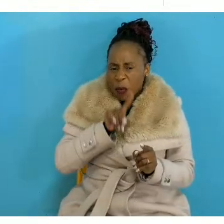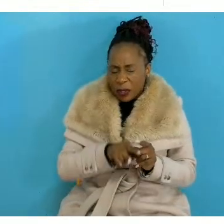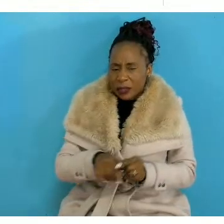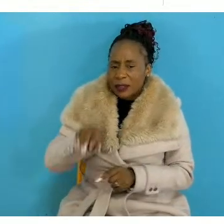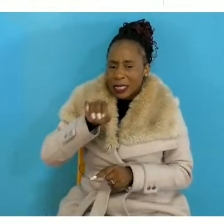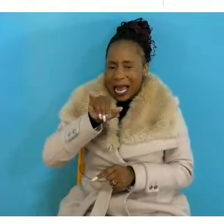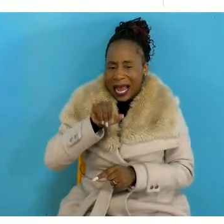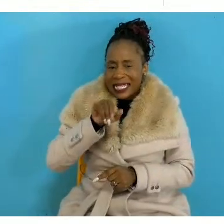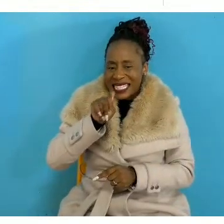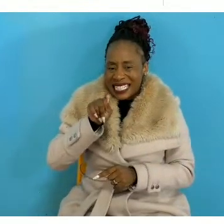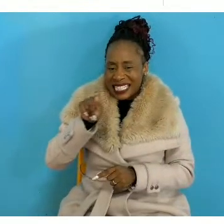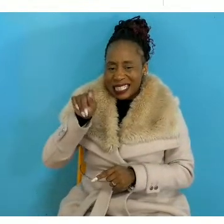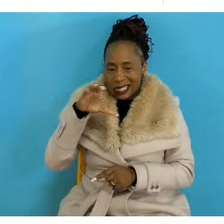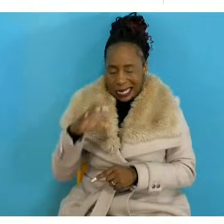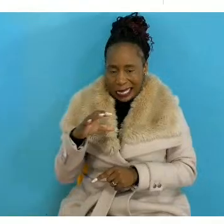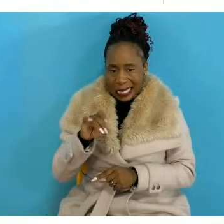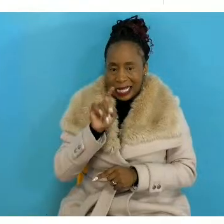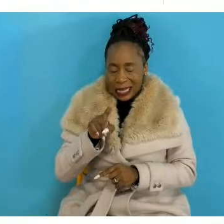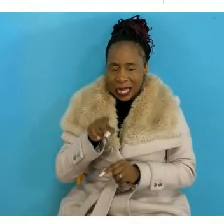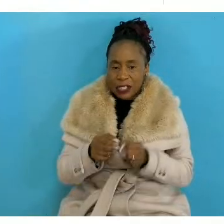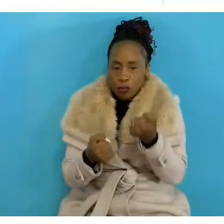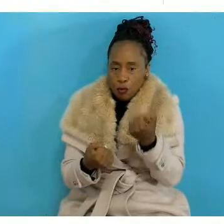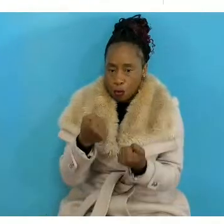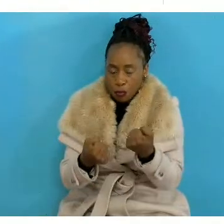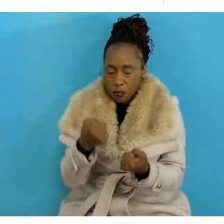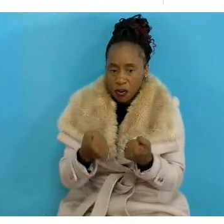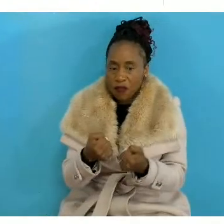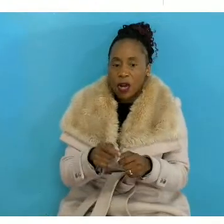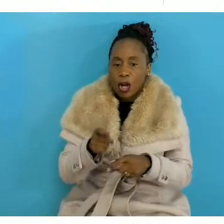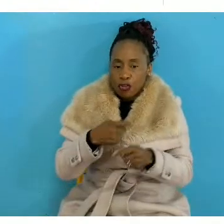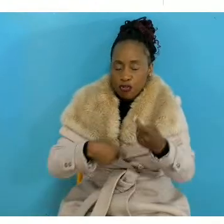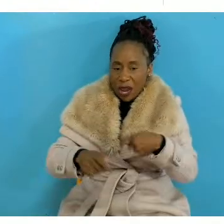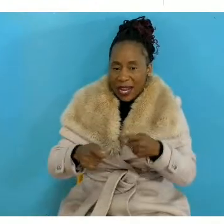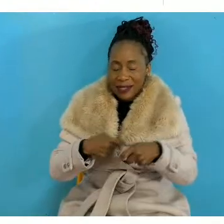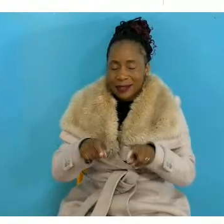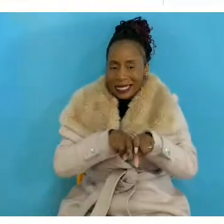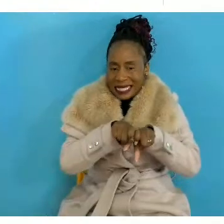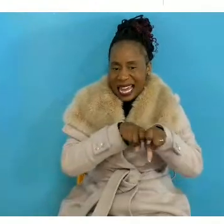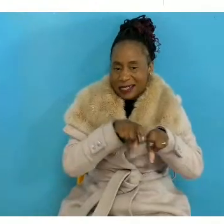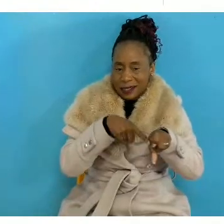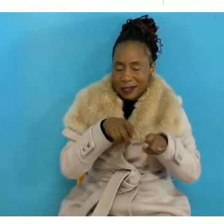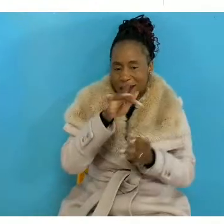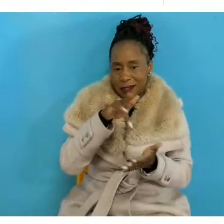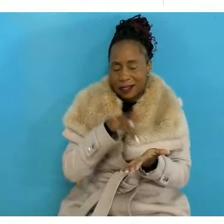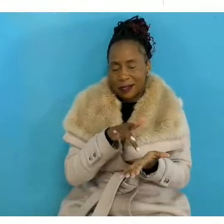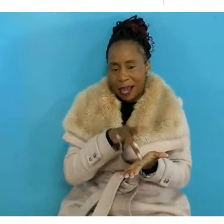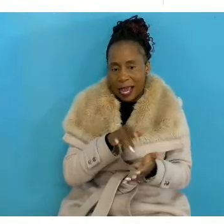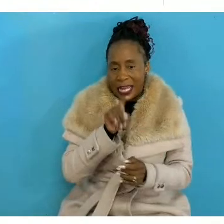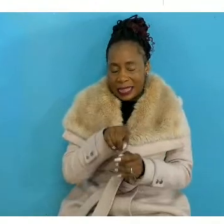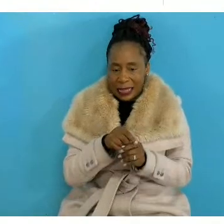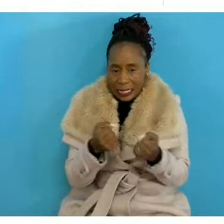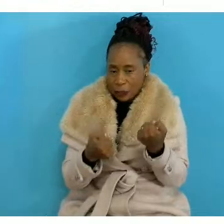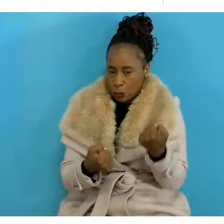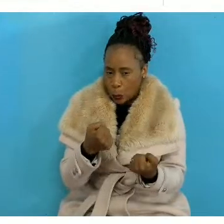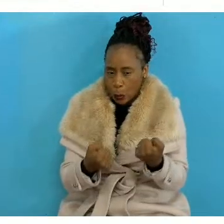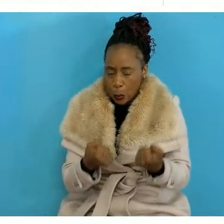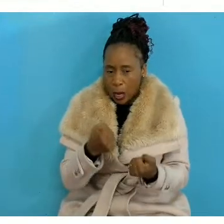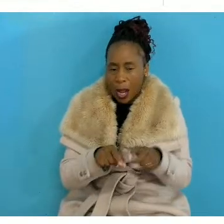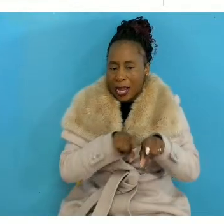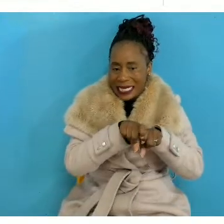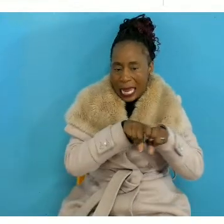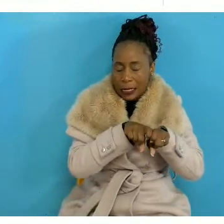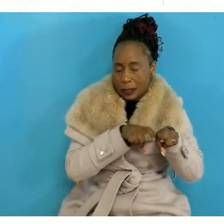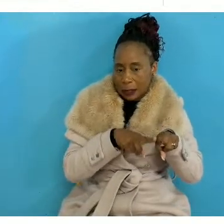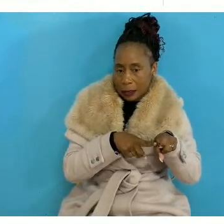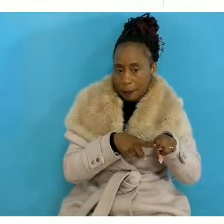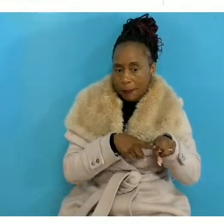TTC, which is the Automotive Trade Test Center, Chair. This is the automotive tests